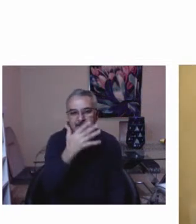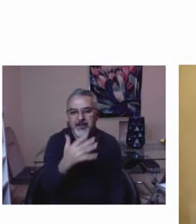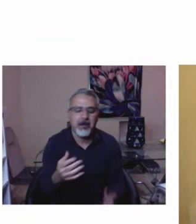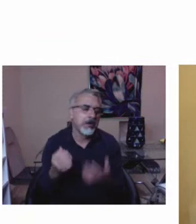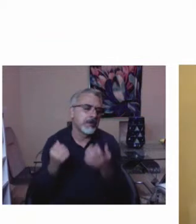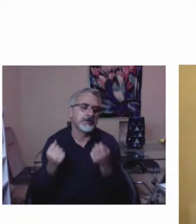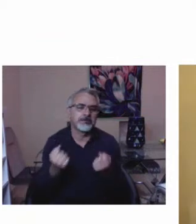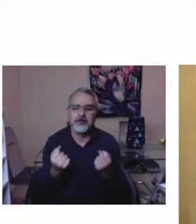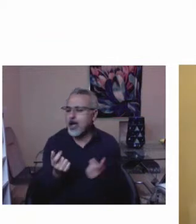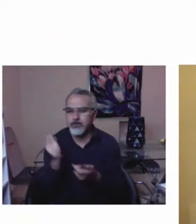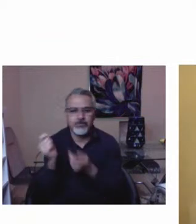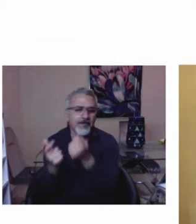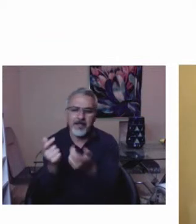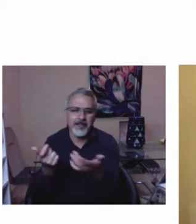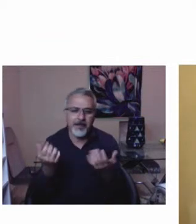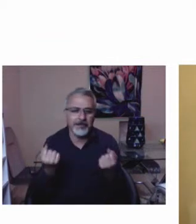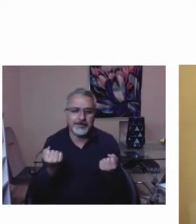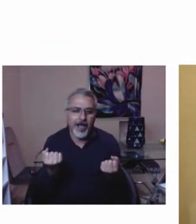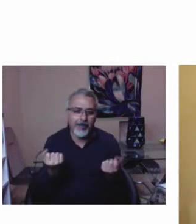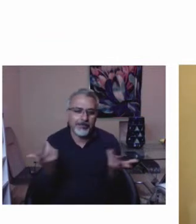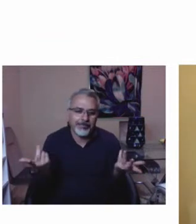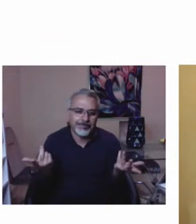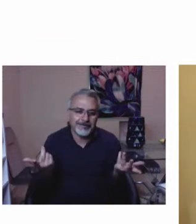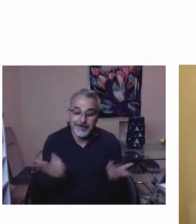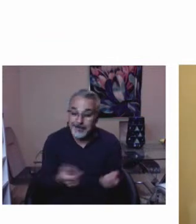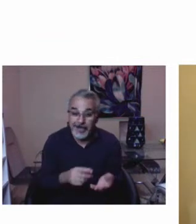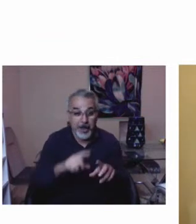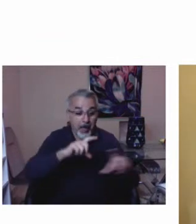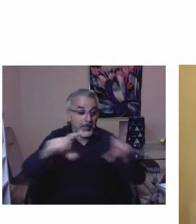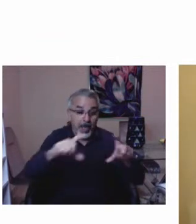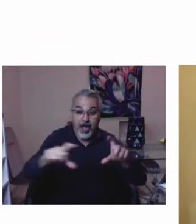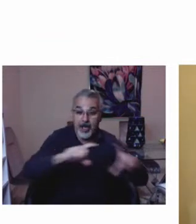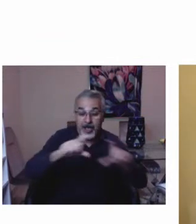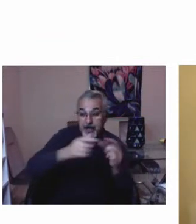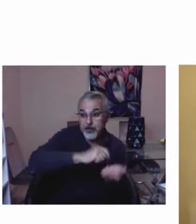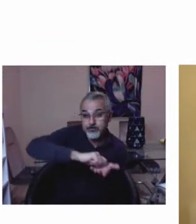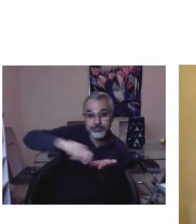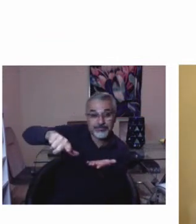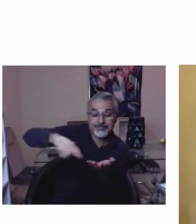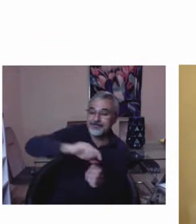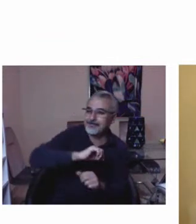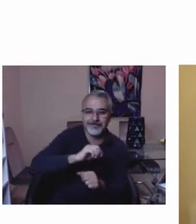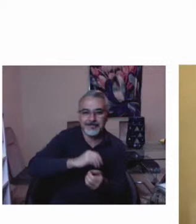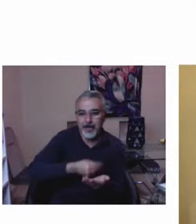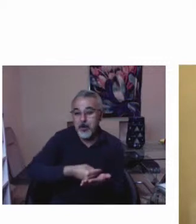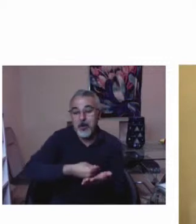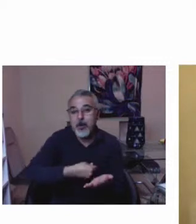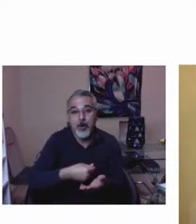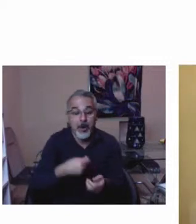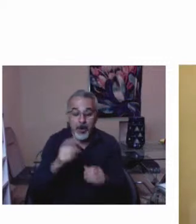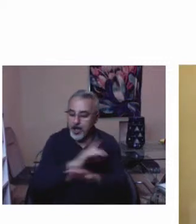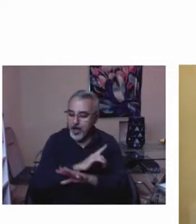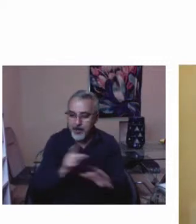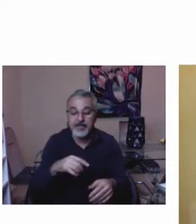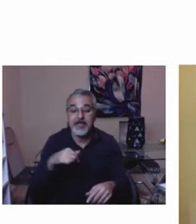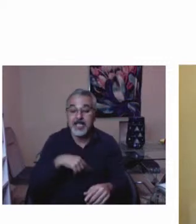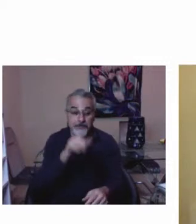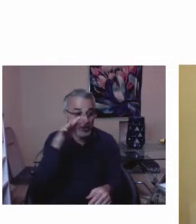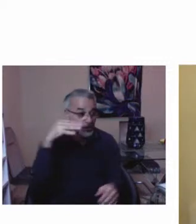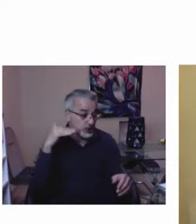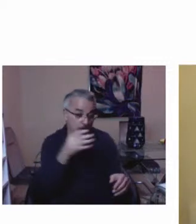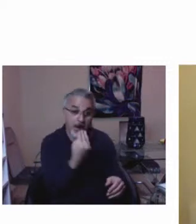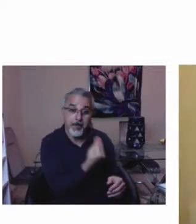experiences of young people who are collaborating together on the ground, tackling early warning issues and resolving conflict within their